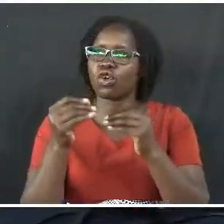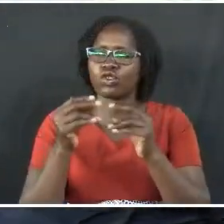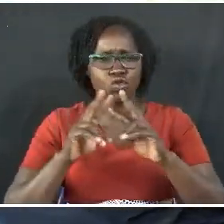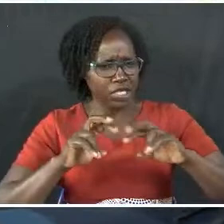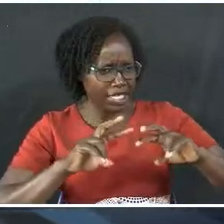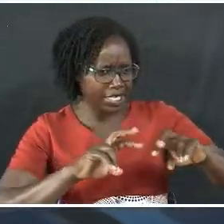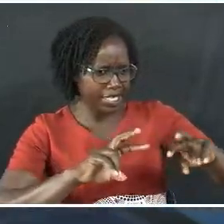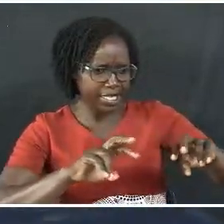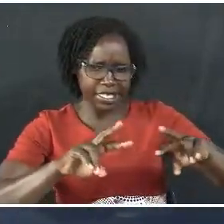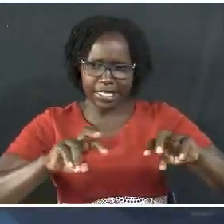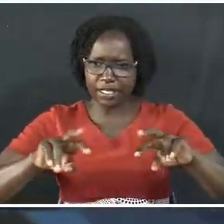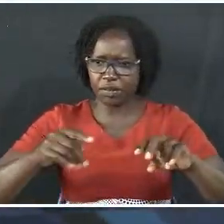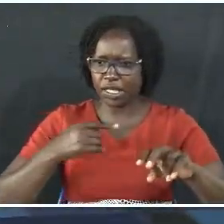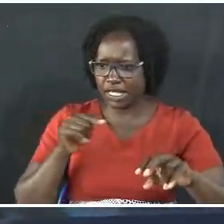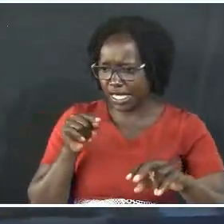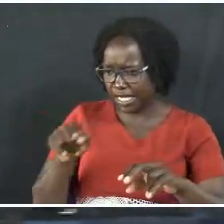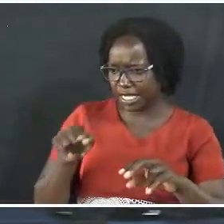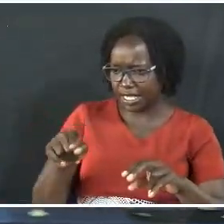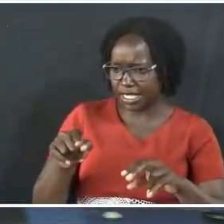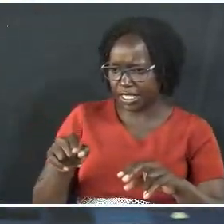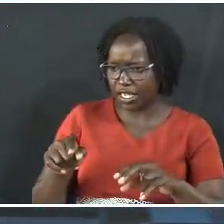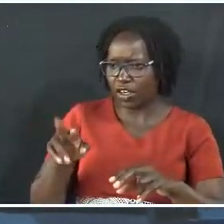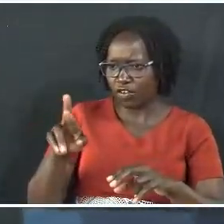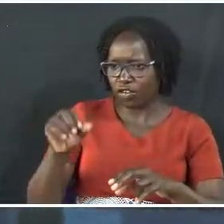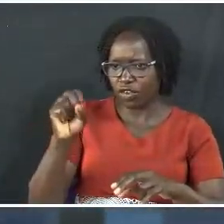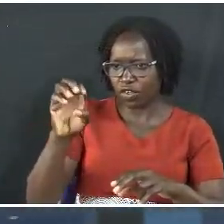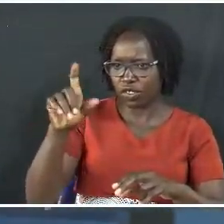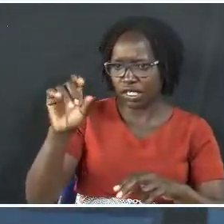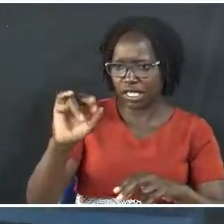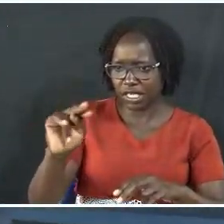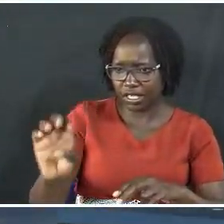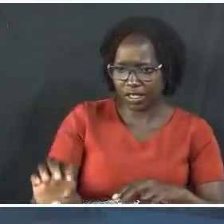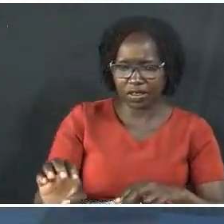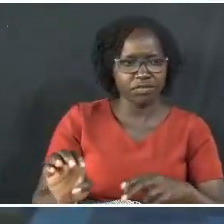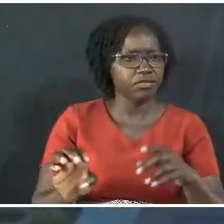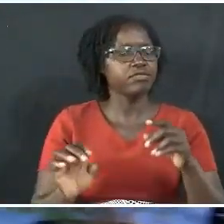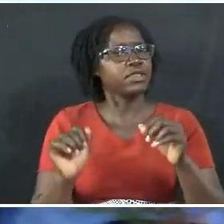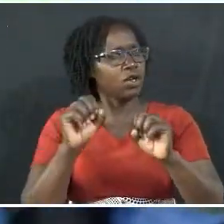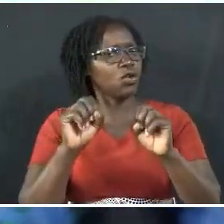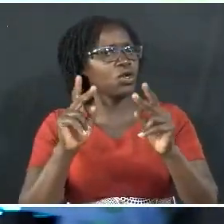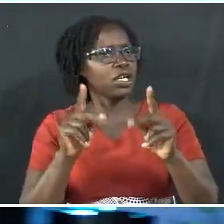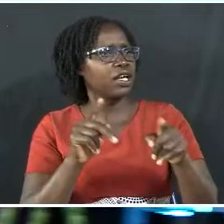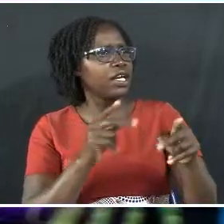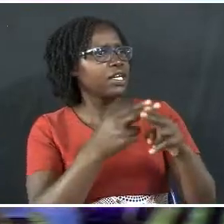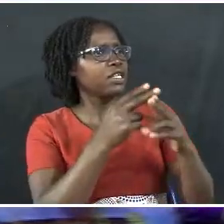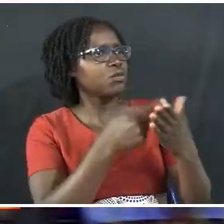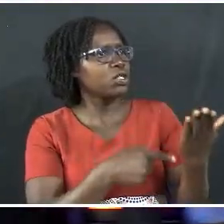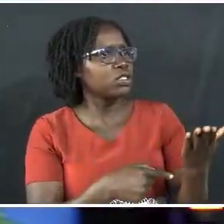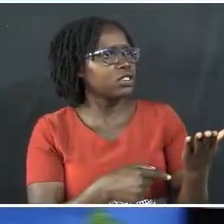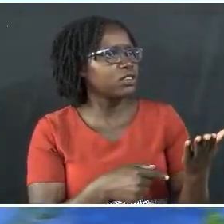inspect and say, this is for Rosalind. Yeah. What is your name?